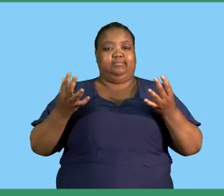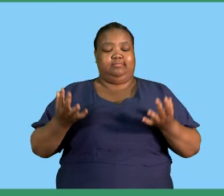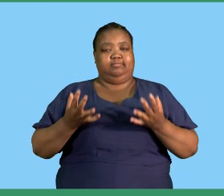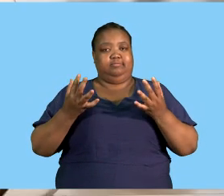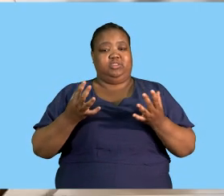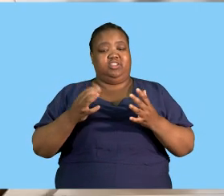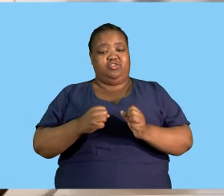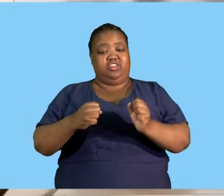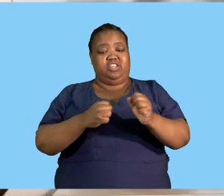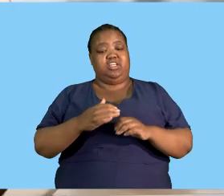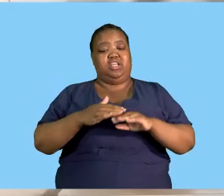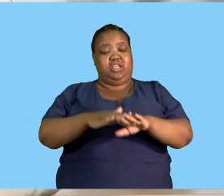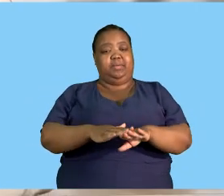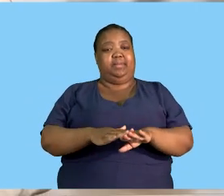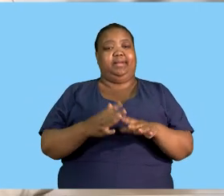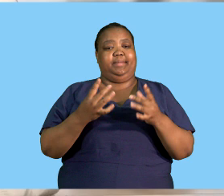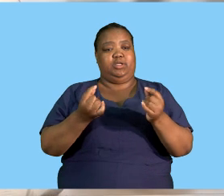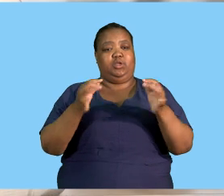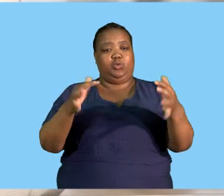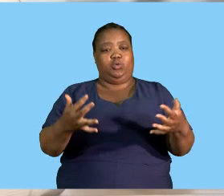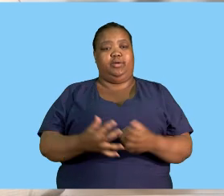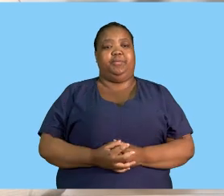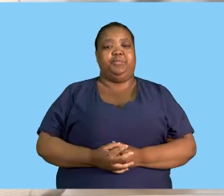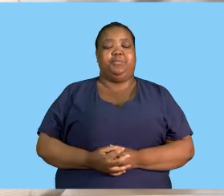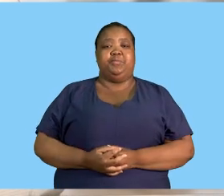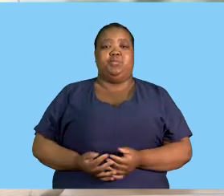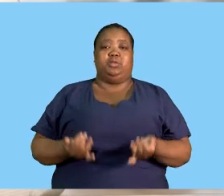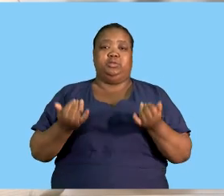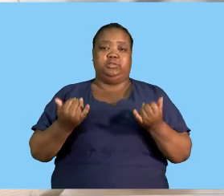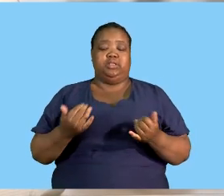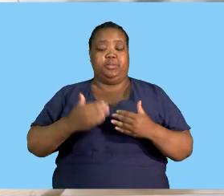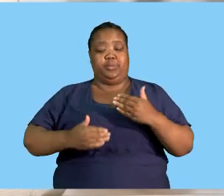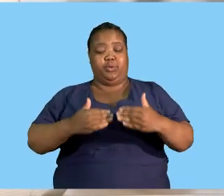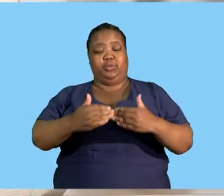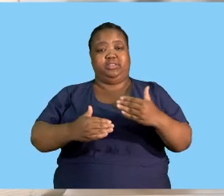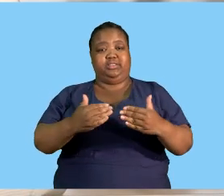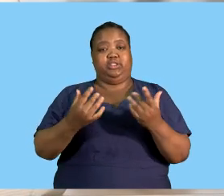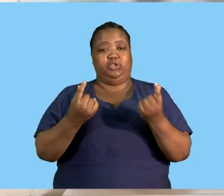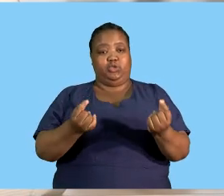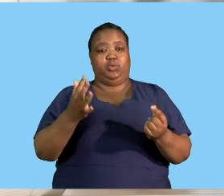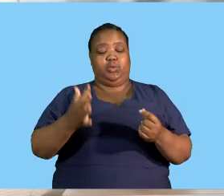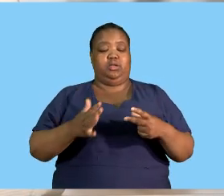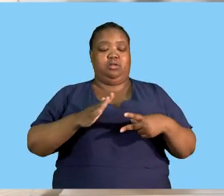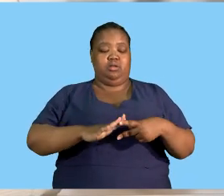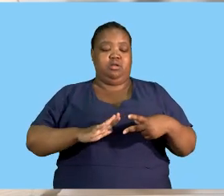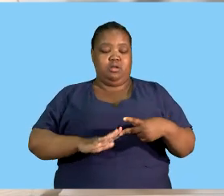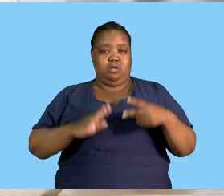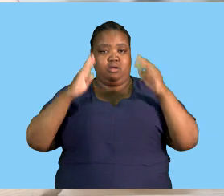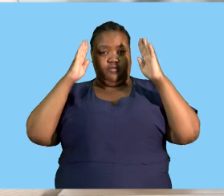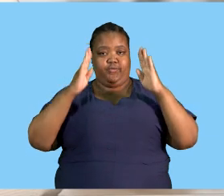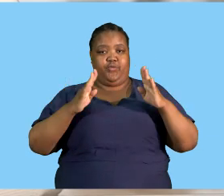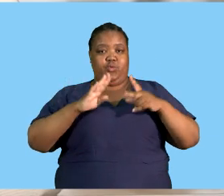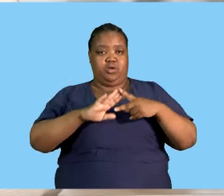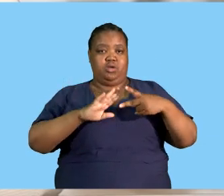implemented. All right, so in this lesson, we're going to go on a journey. And in our journey, these are the two things that